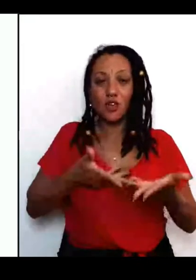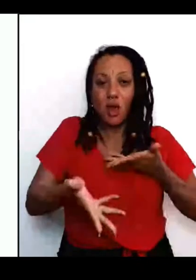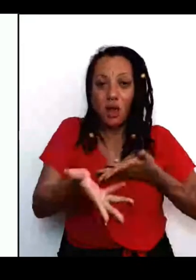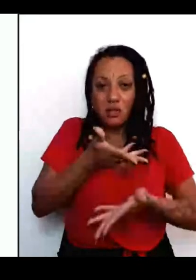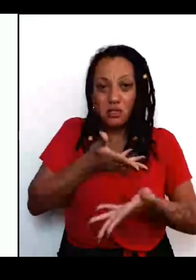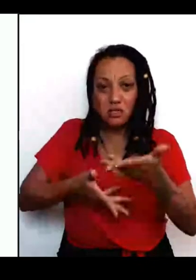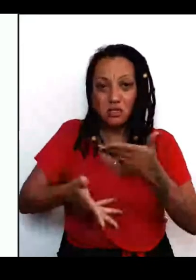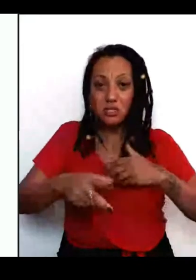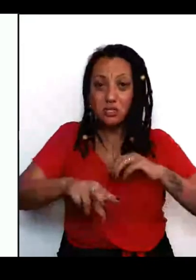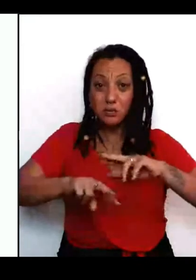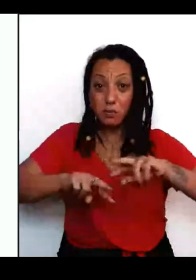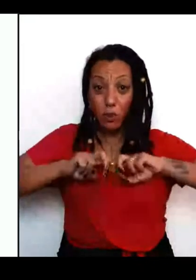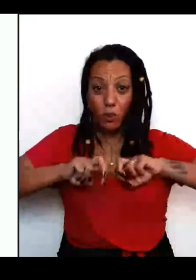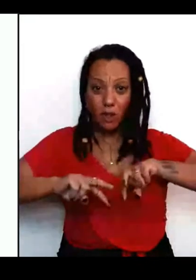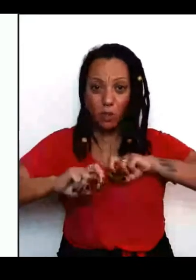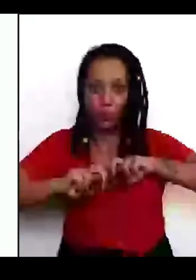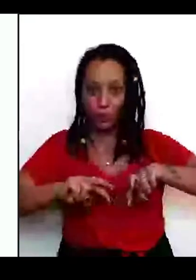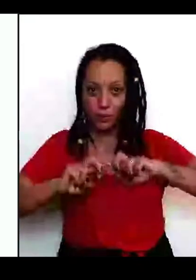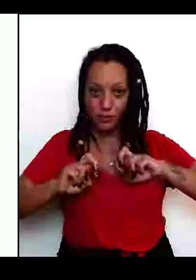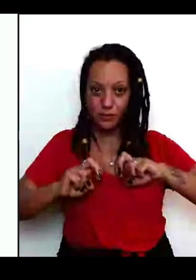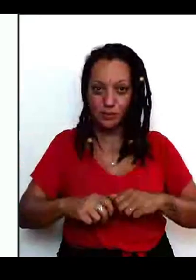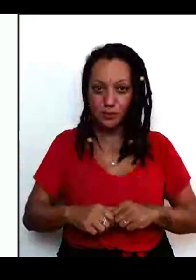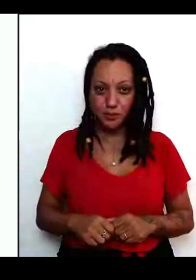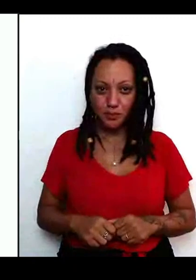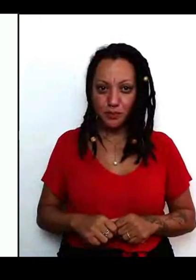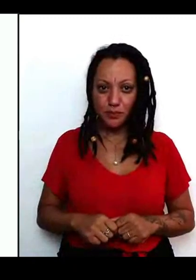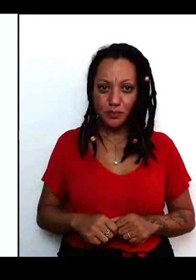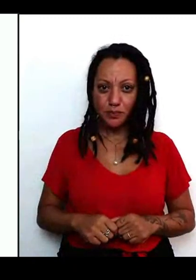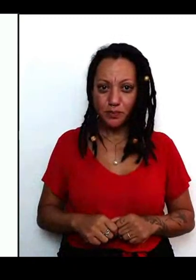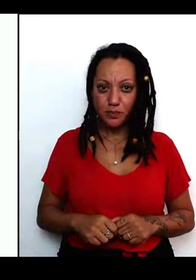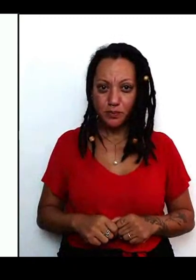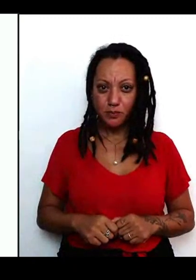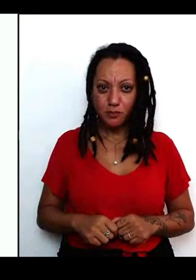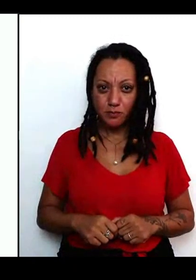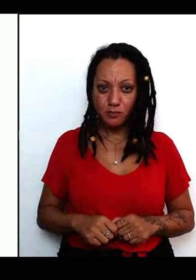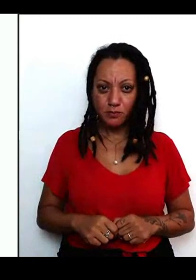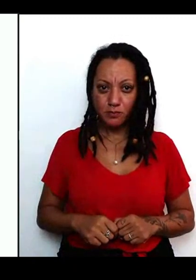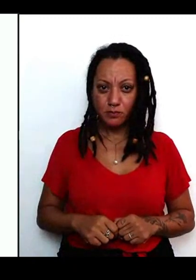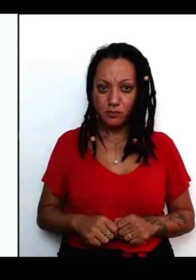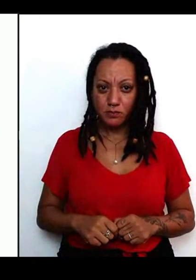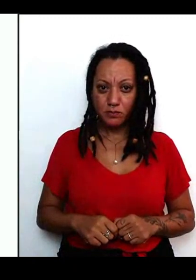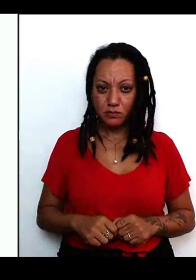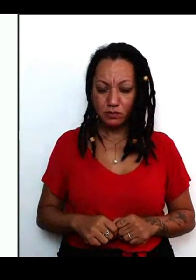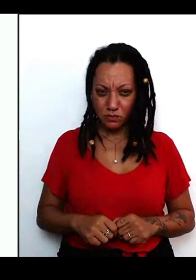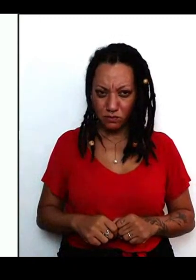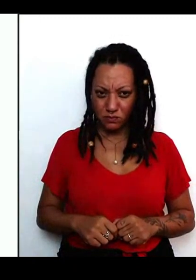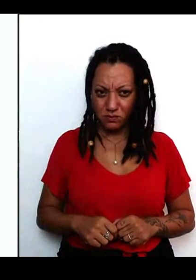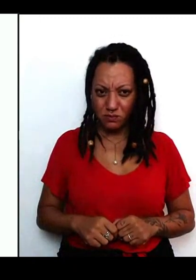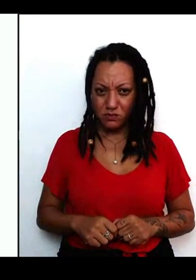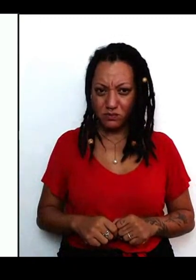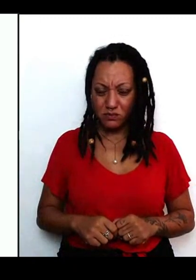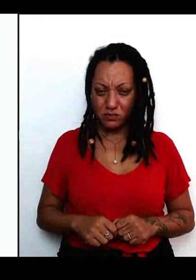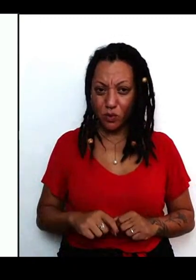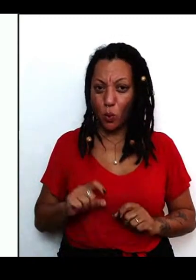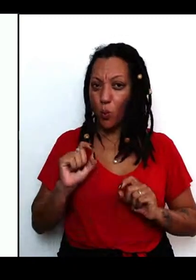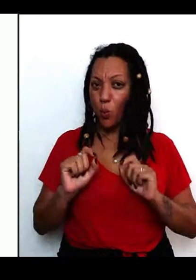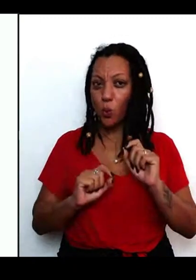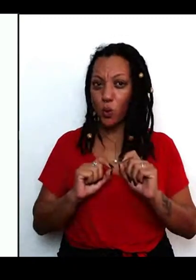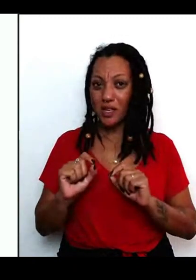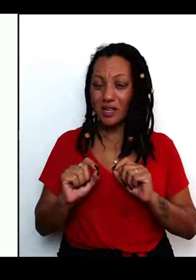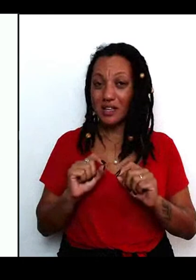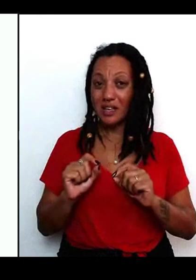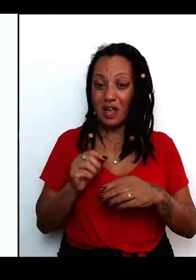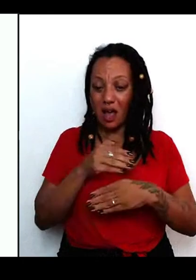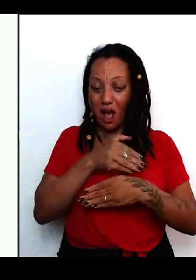but what causes the modern insistence on boundaries is something to be upheld rather than as something to produce an erotics of